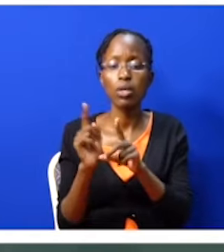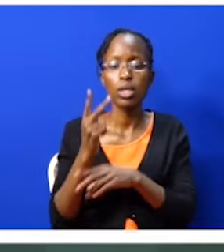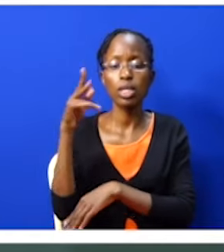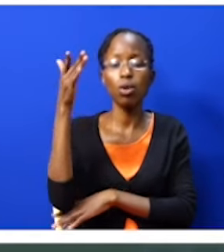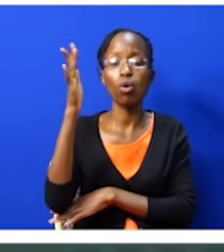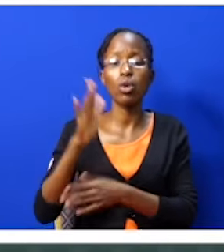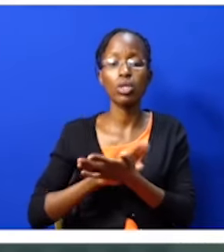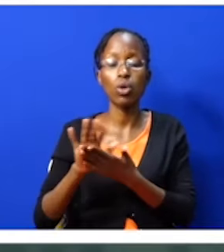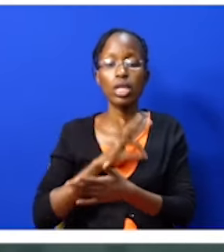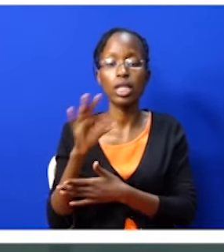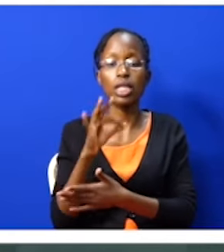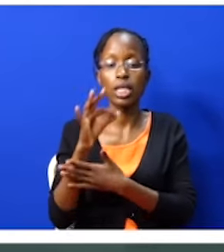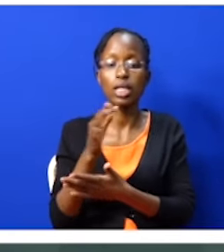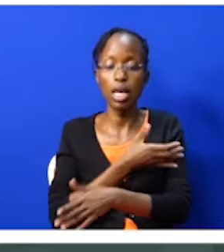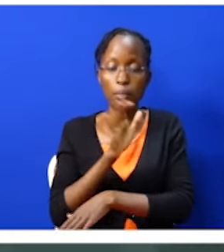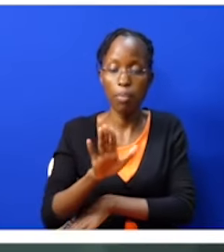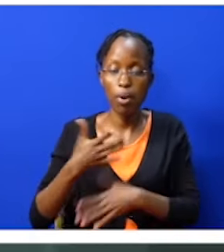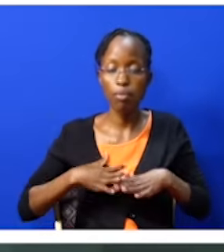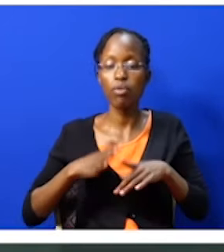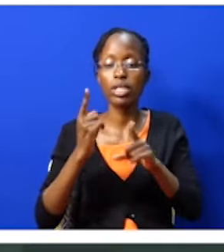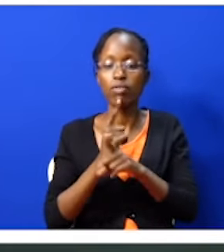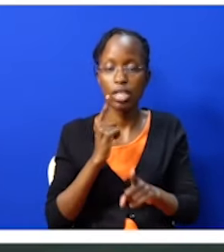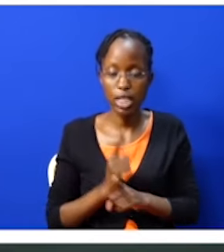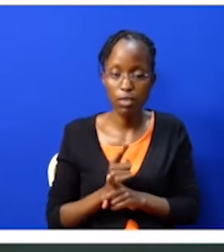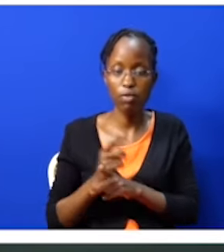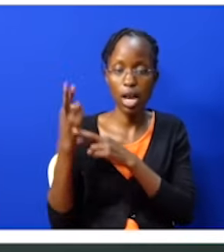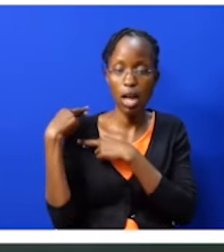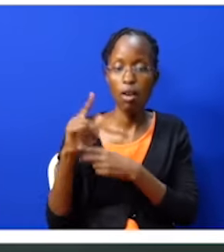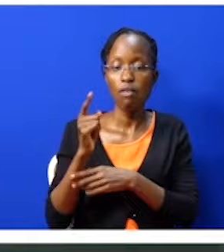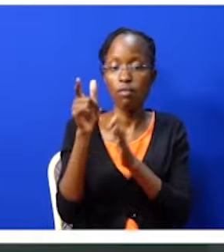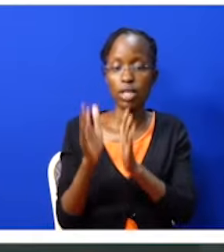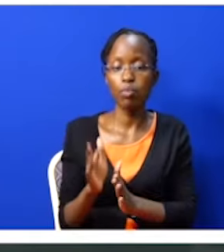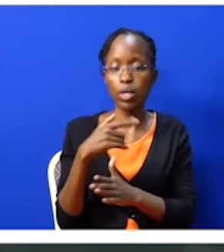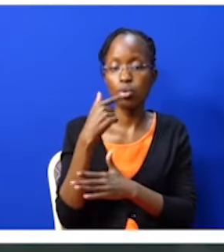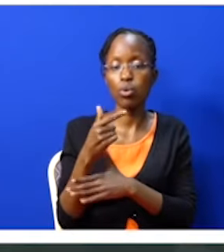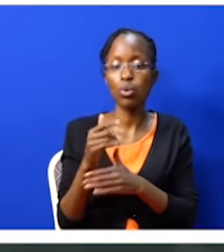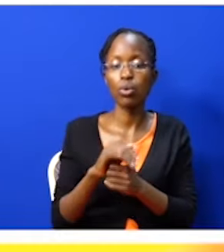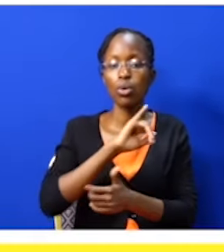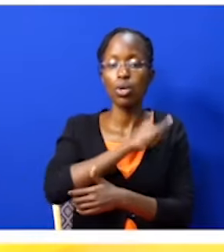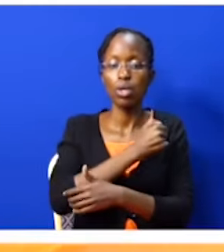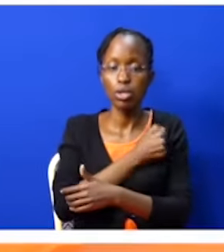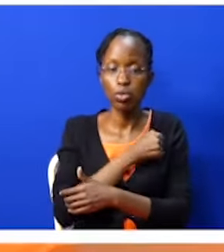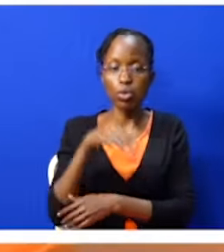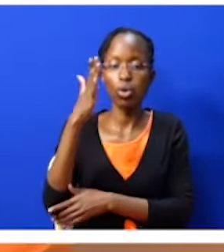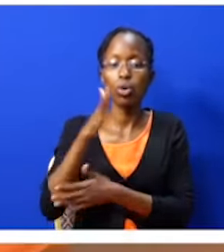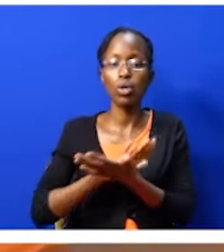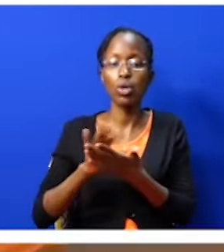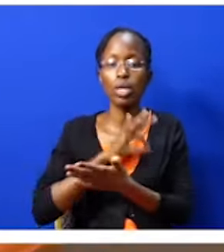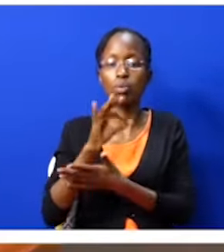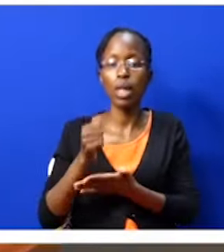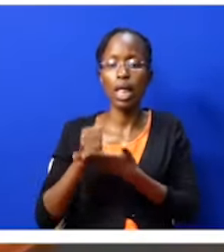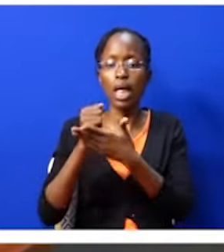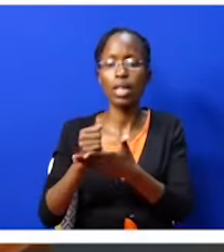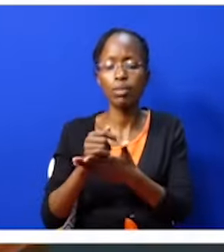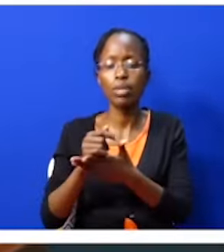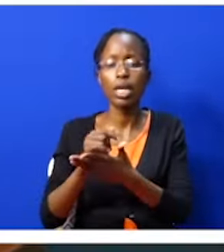giving special empowerment to people for specific tasks. The first person in the Bible this happens to is Joseph. God's Spirit enables him to understand